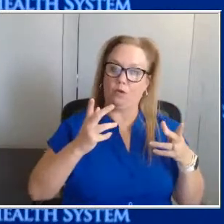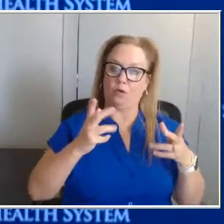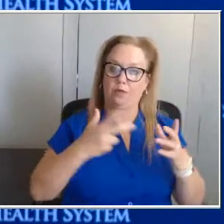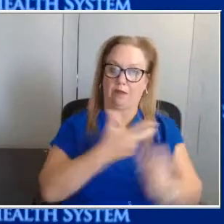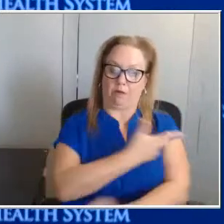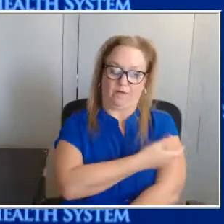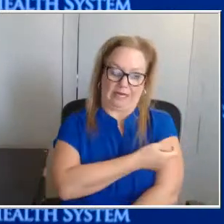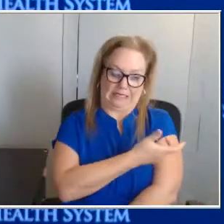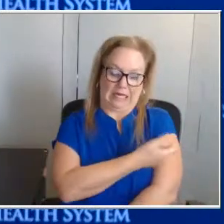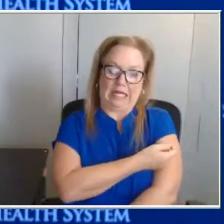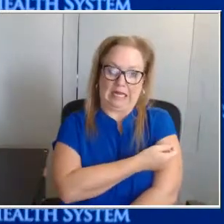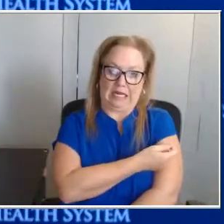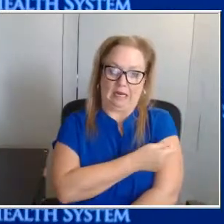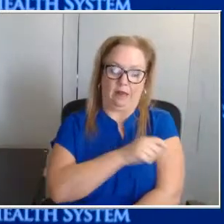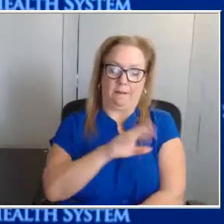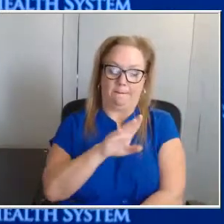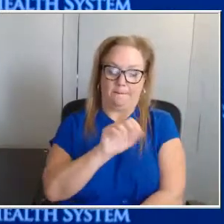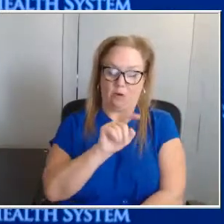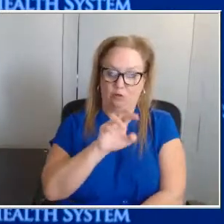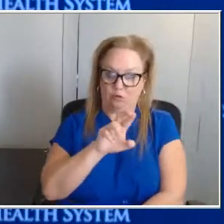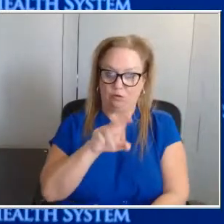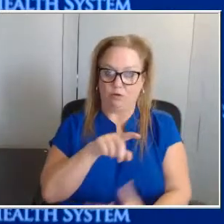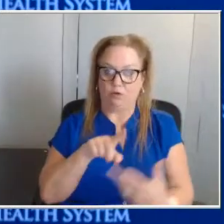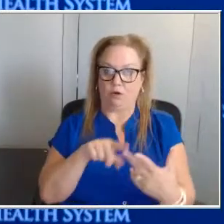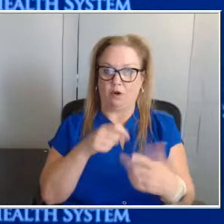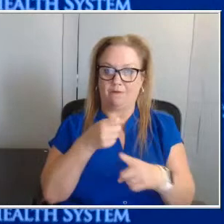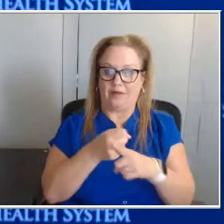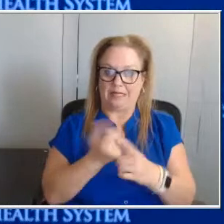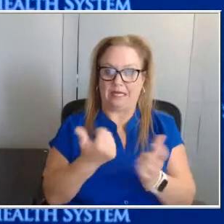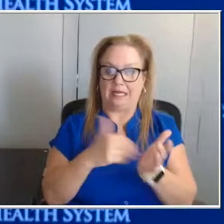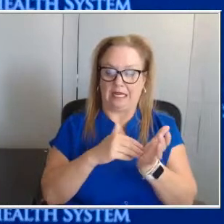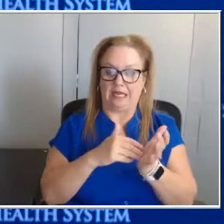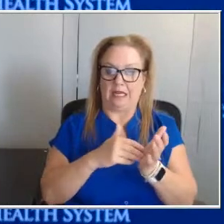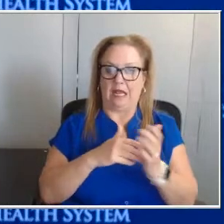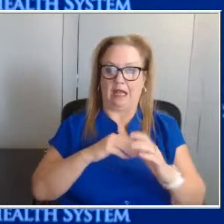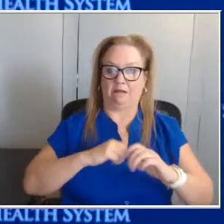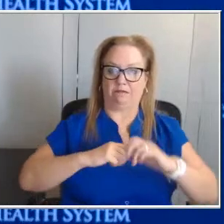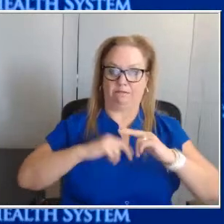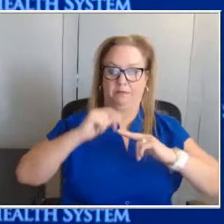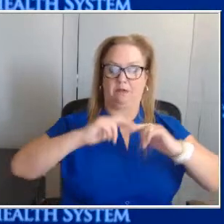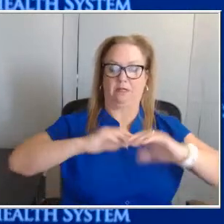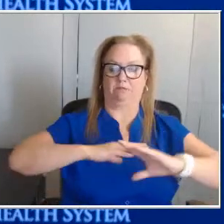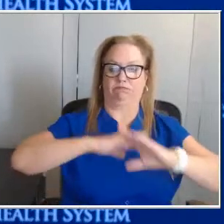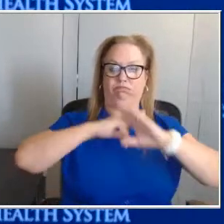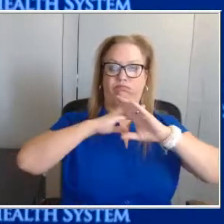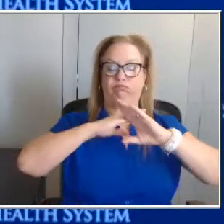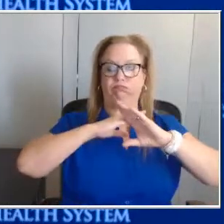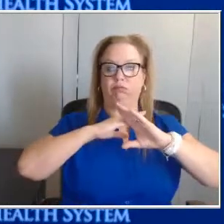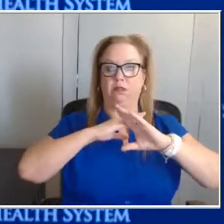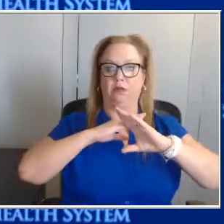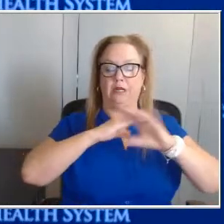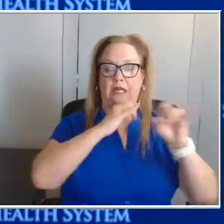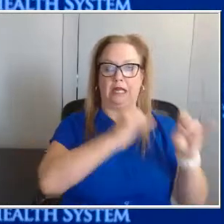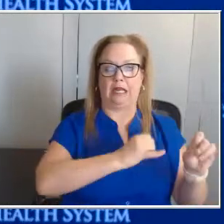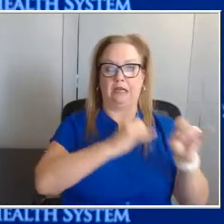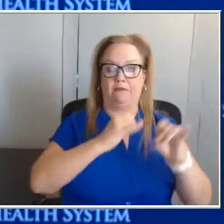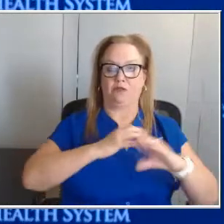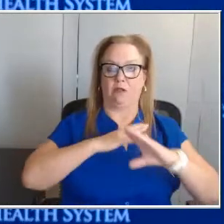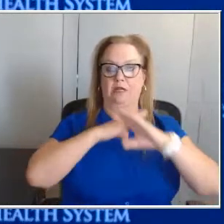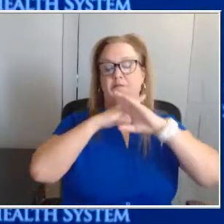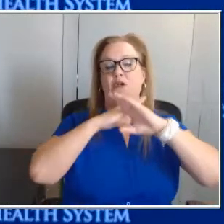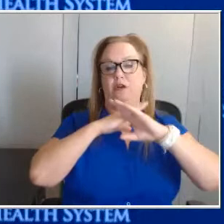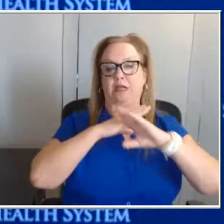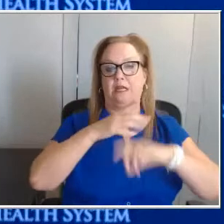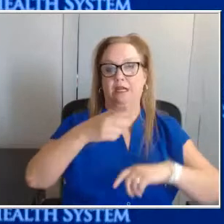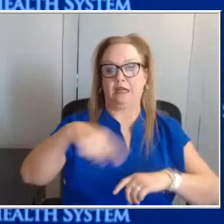vaccinated, boosted, or infected and reinfected have now built up a good individual immunity. And if you are not